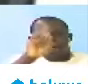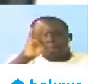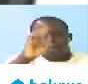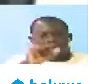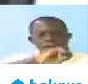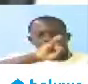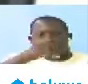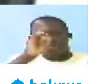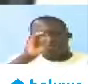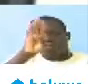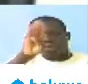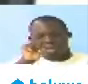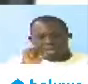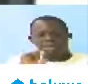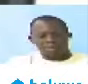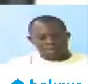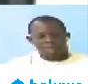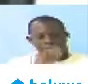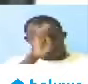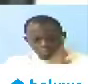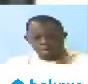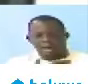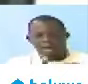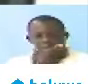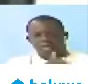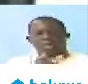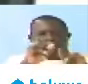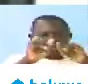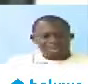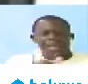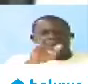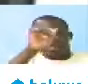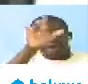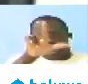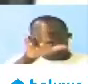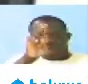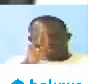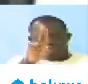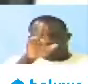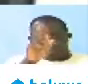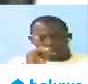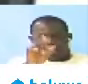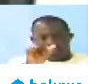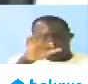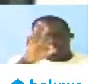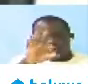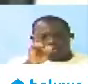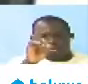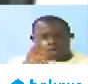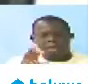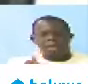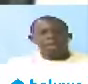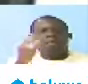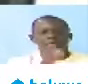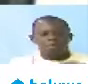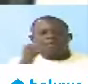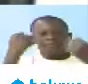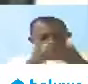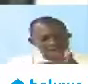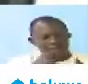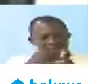Lukato. Waro Kelora Charles Telo Waro Man. But by when we were fighting for Charles Telo,